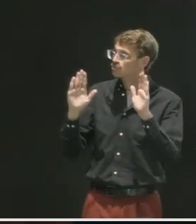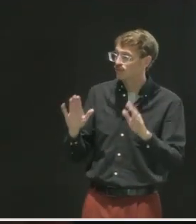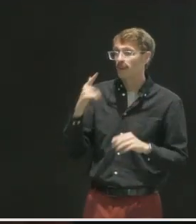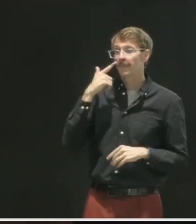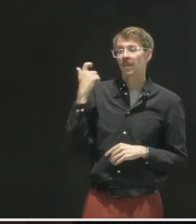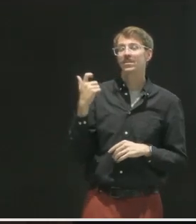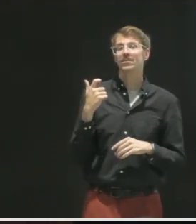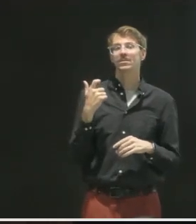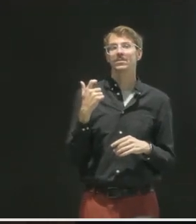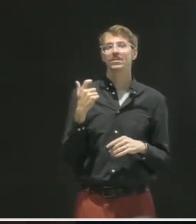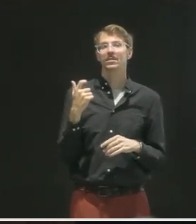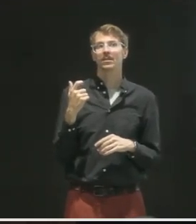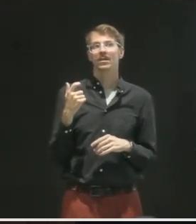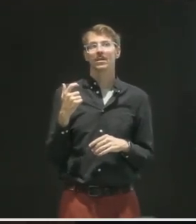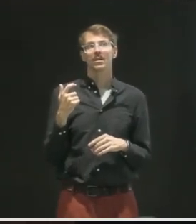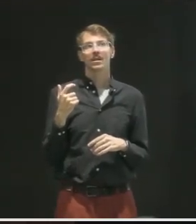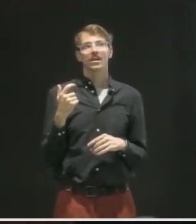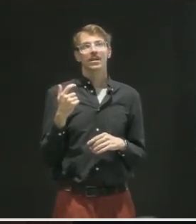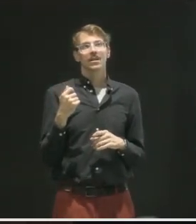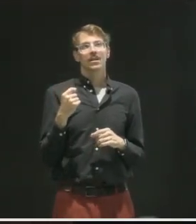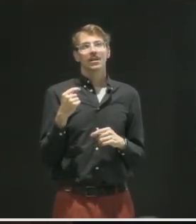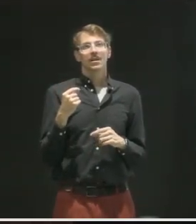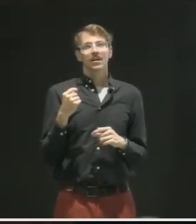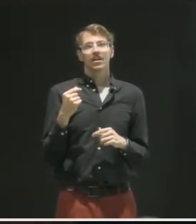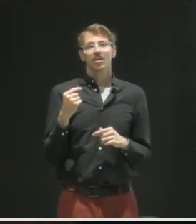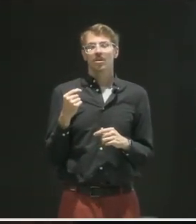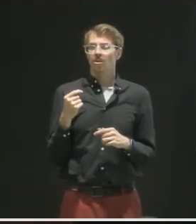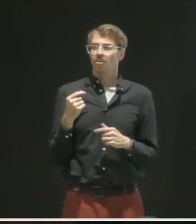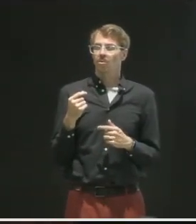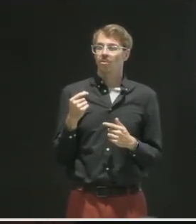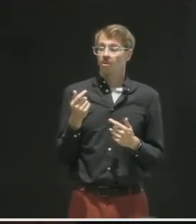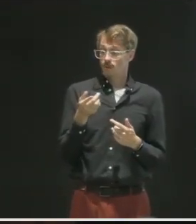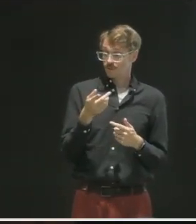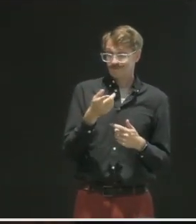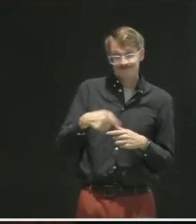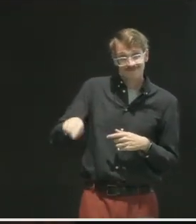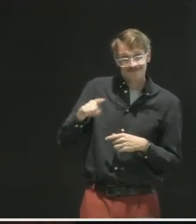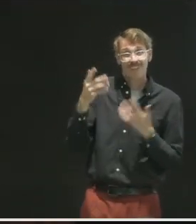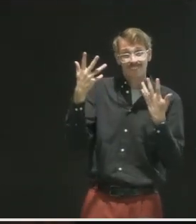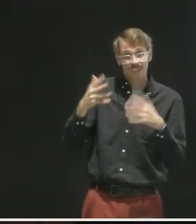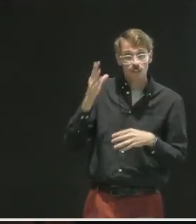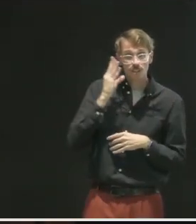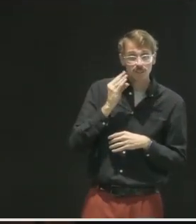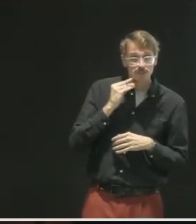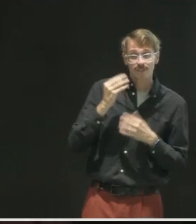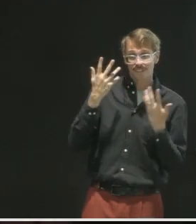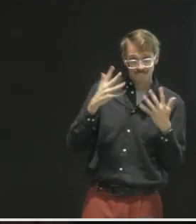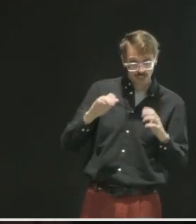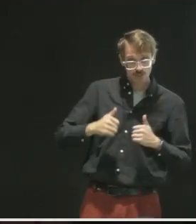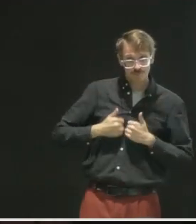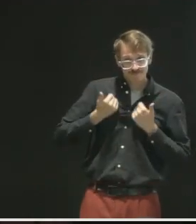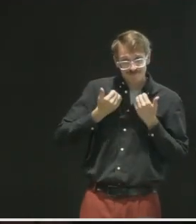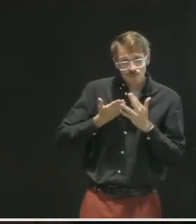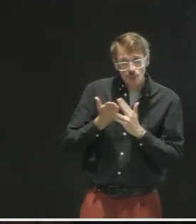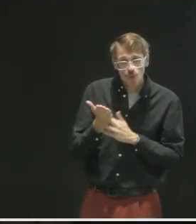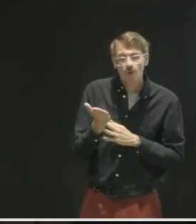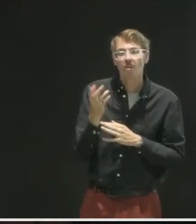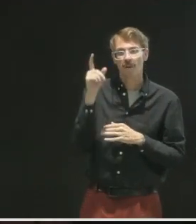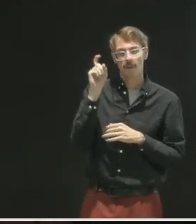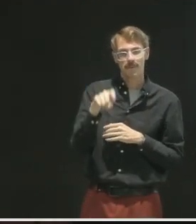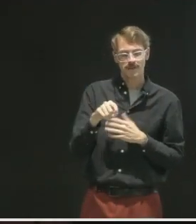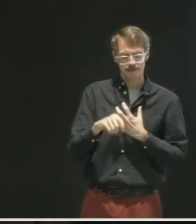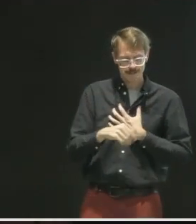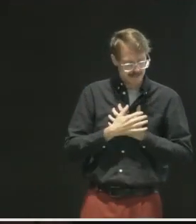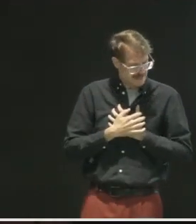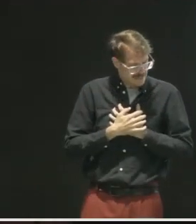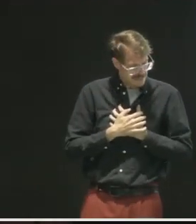takes a survivor so much bravery Yeah. to come forward and Yeah, right. seek help. Yeah. And so the fact that you were able